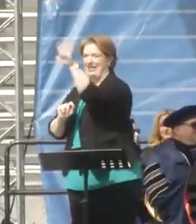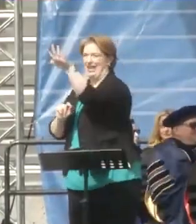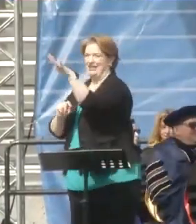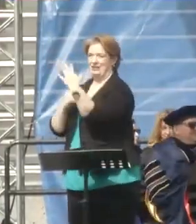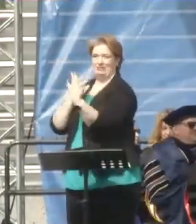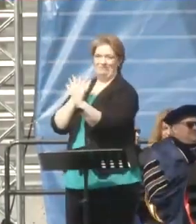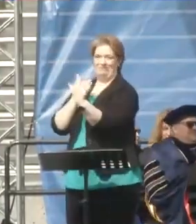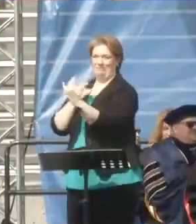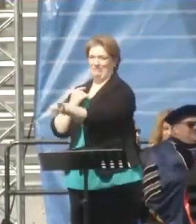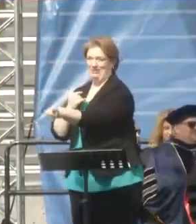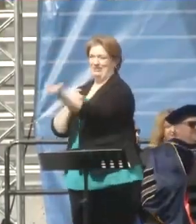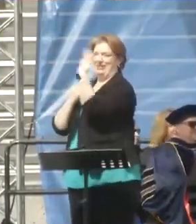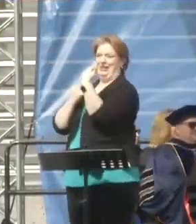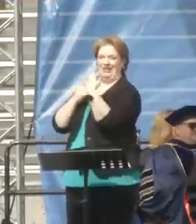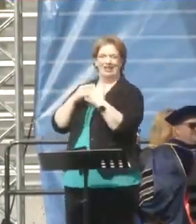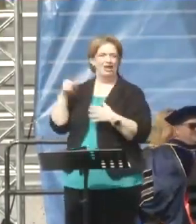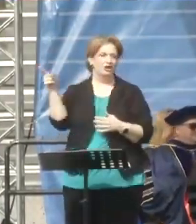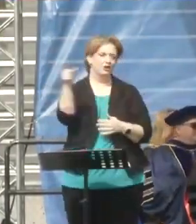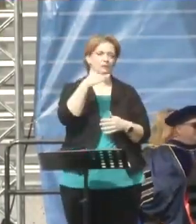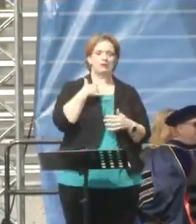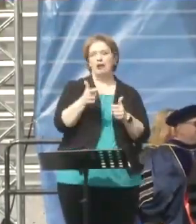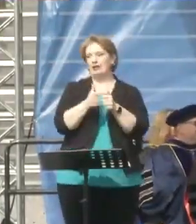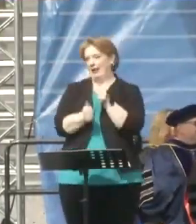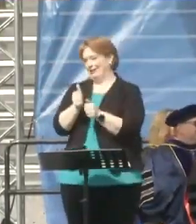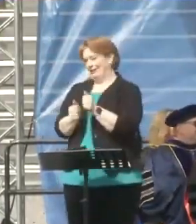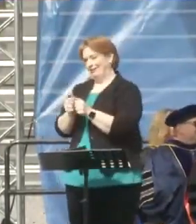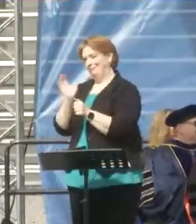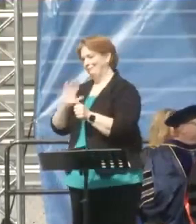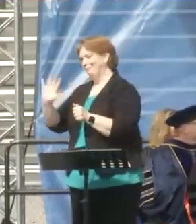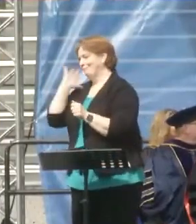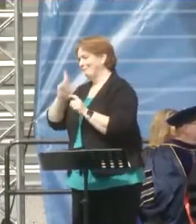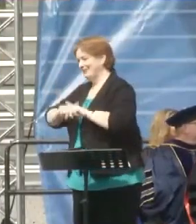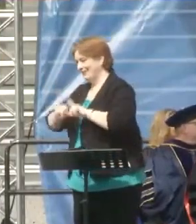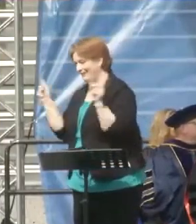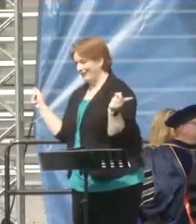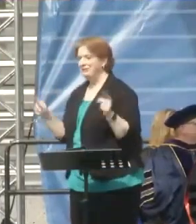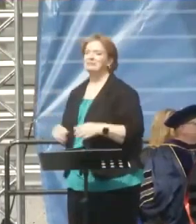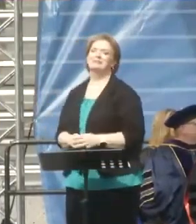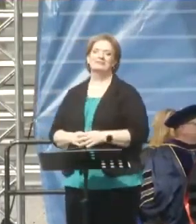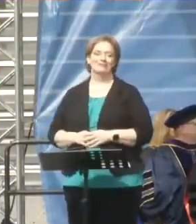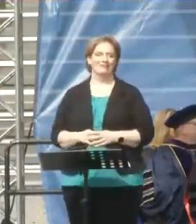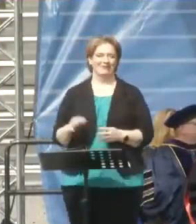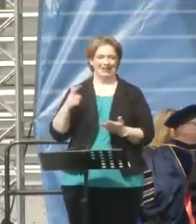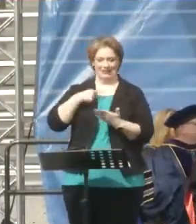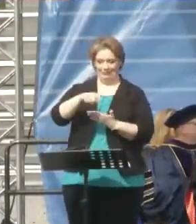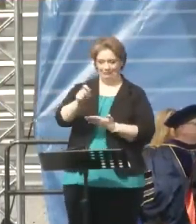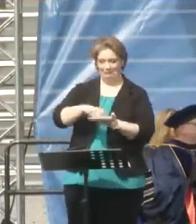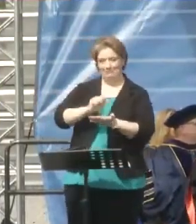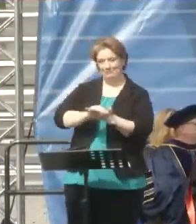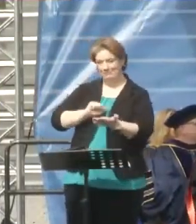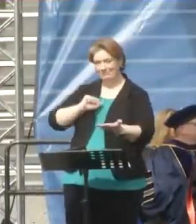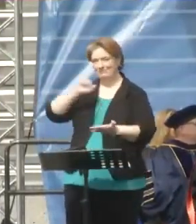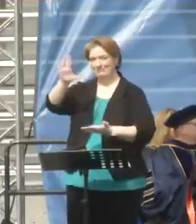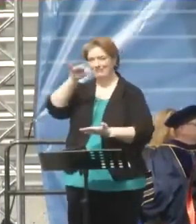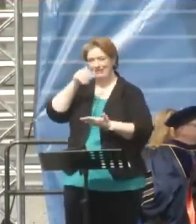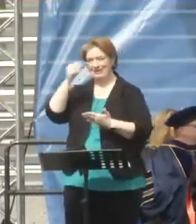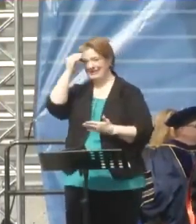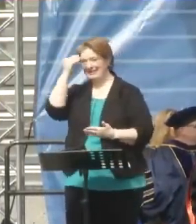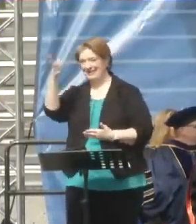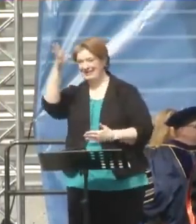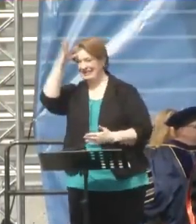now. I wrote to my dad back then and told him I was